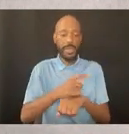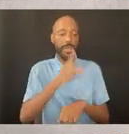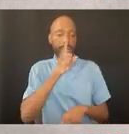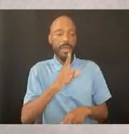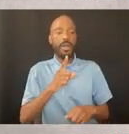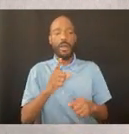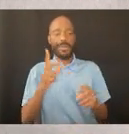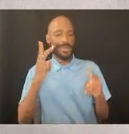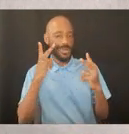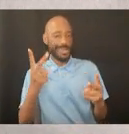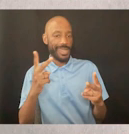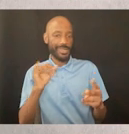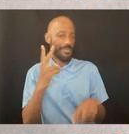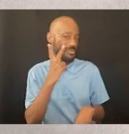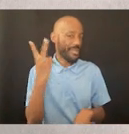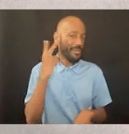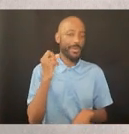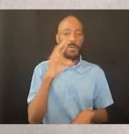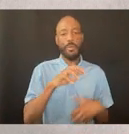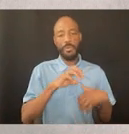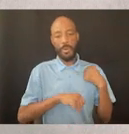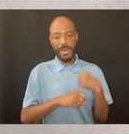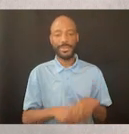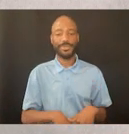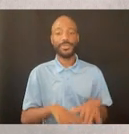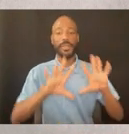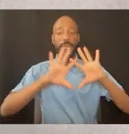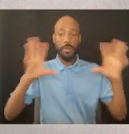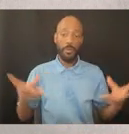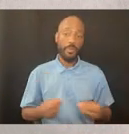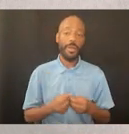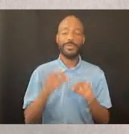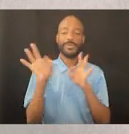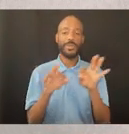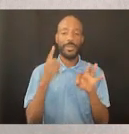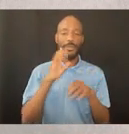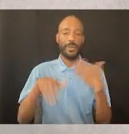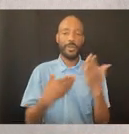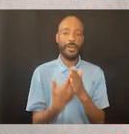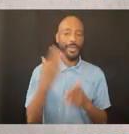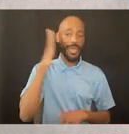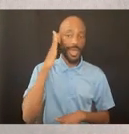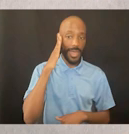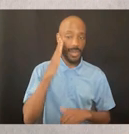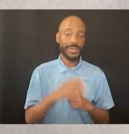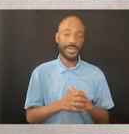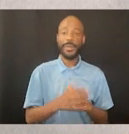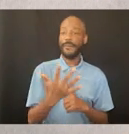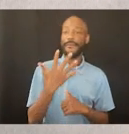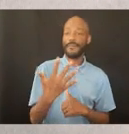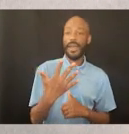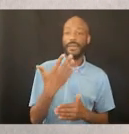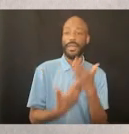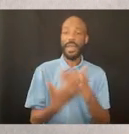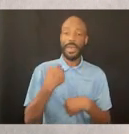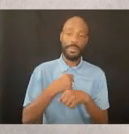So just an overall description of all of these hats is that there are five handmade hats with